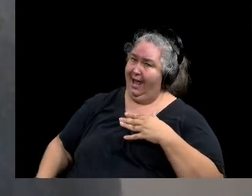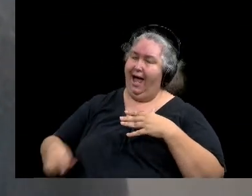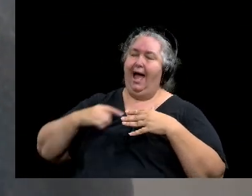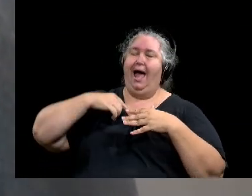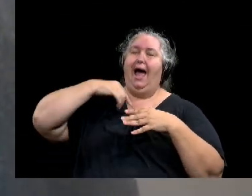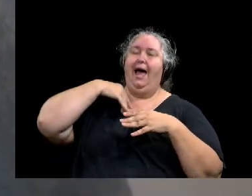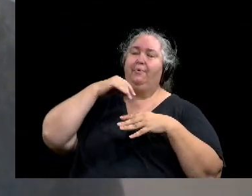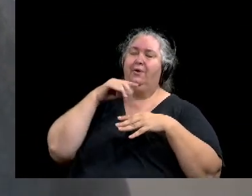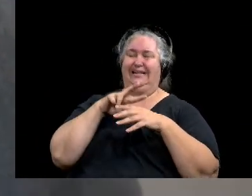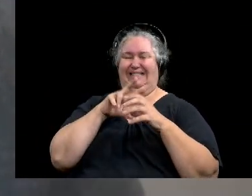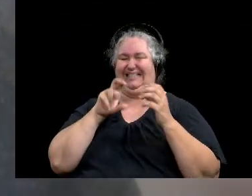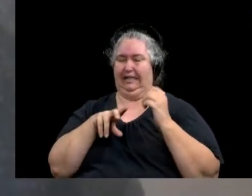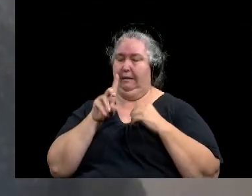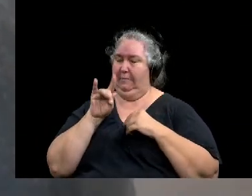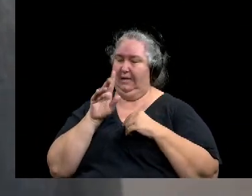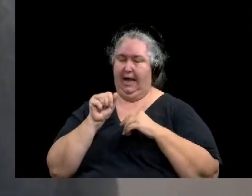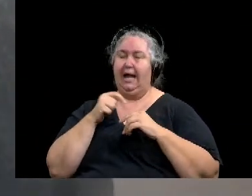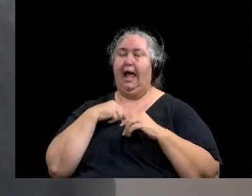sent